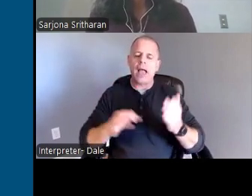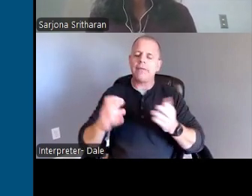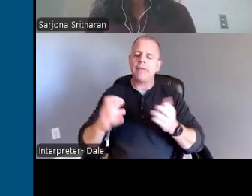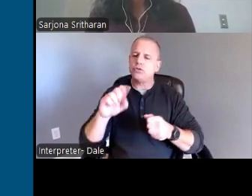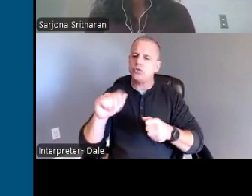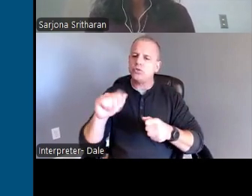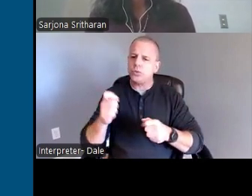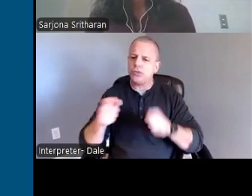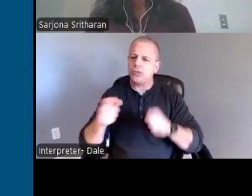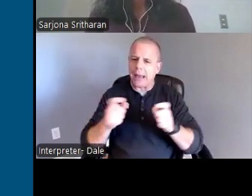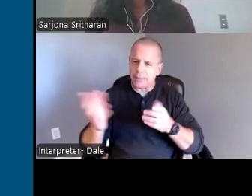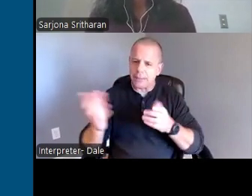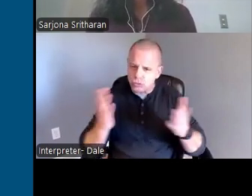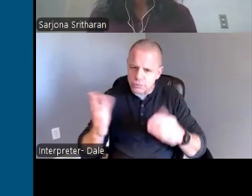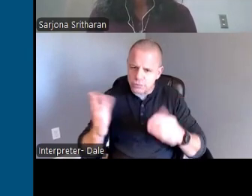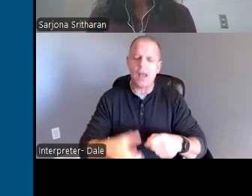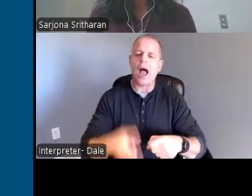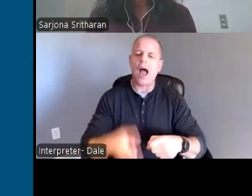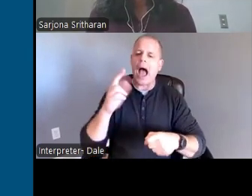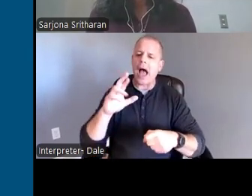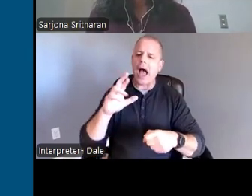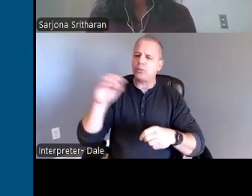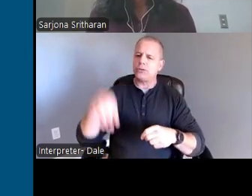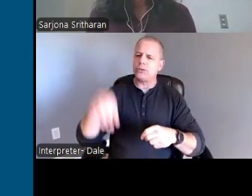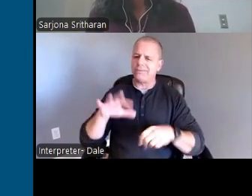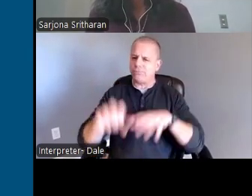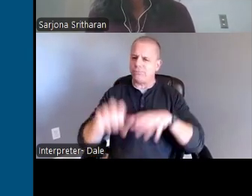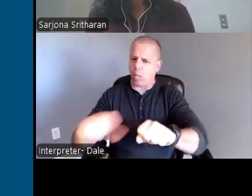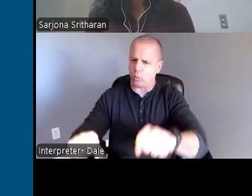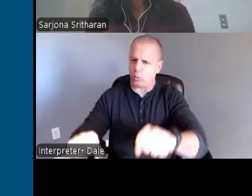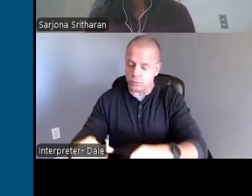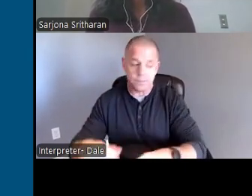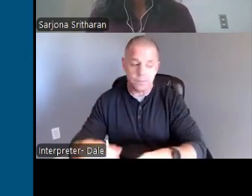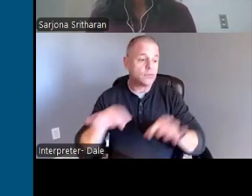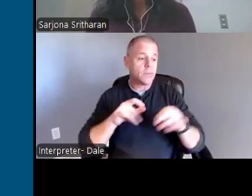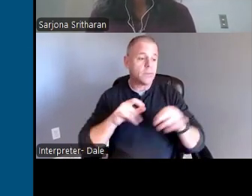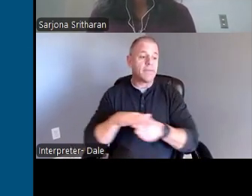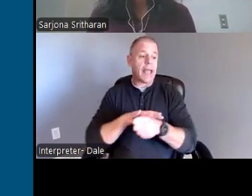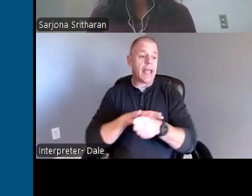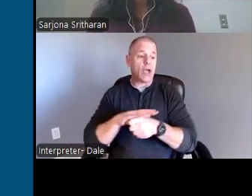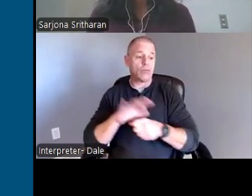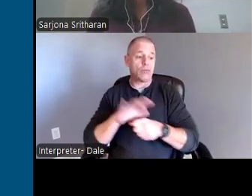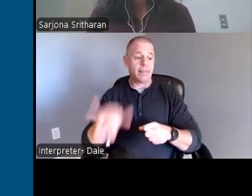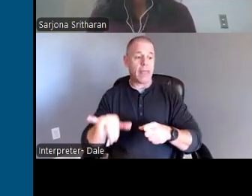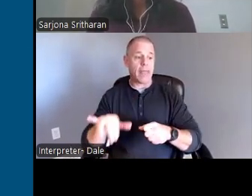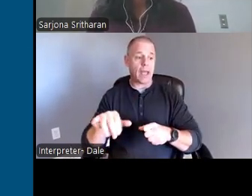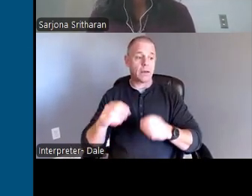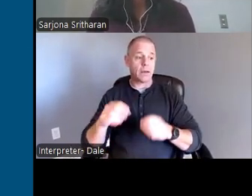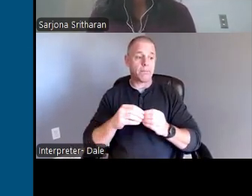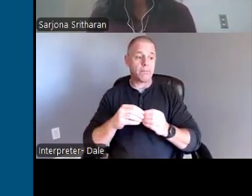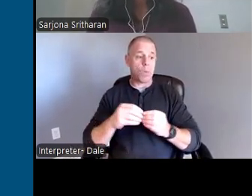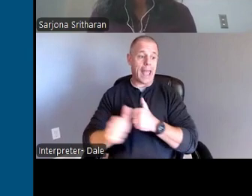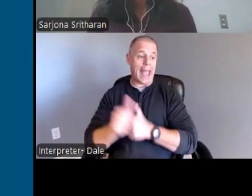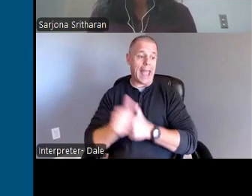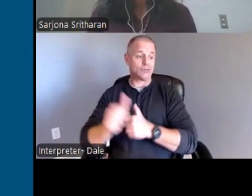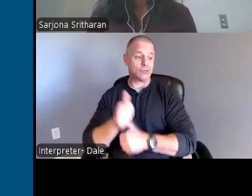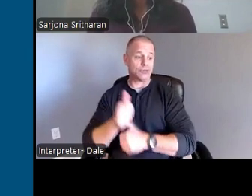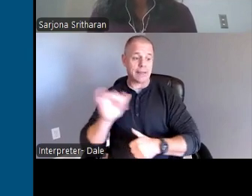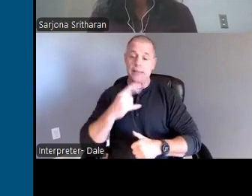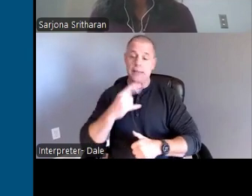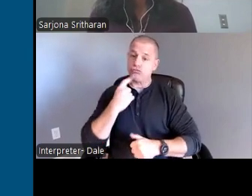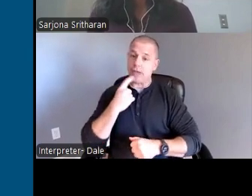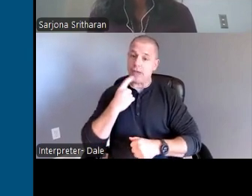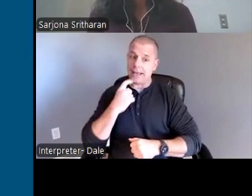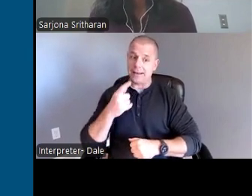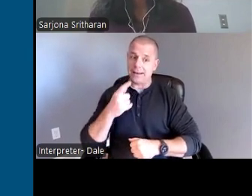high rates of foreclosure. Whereas the description of areas that are assessed as more hazardous, so like the red areas,